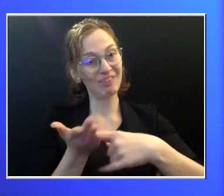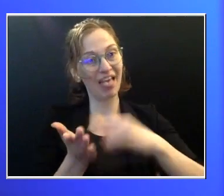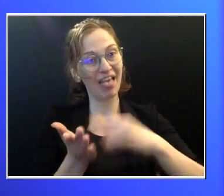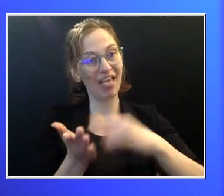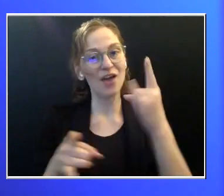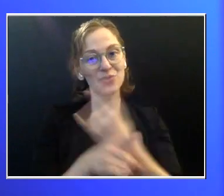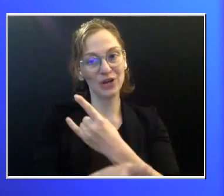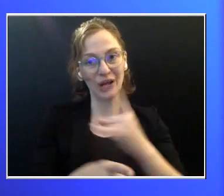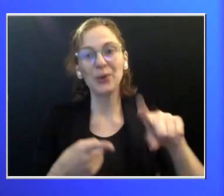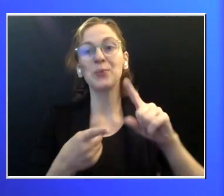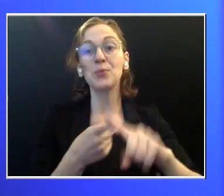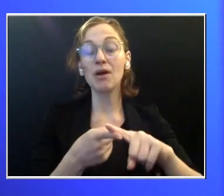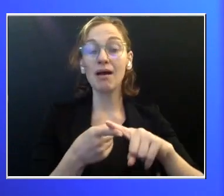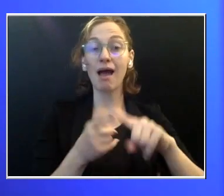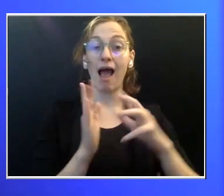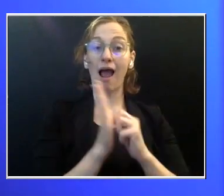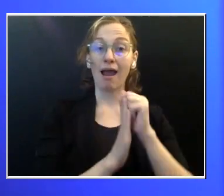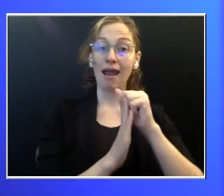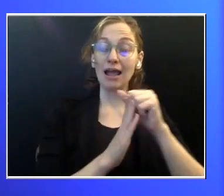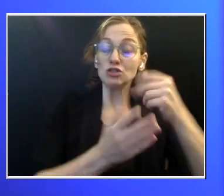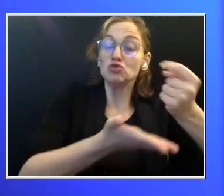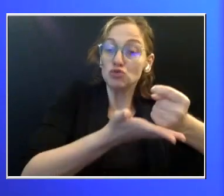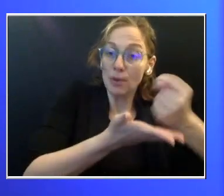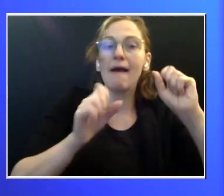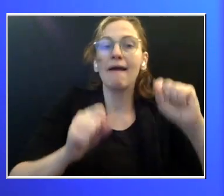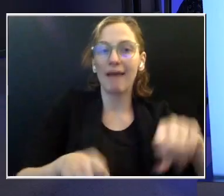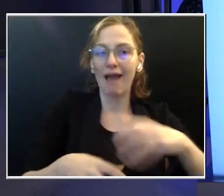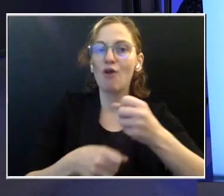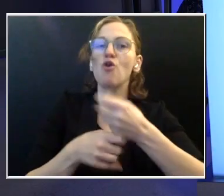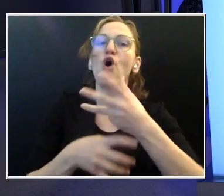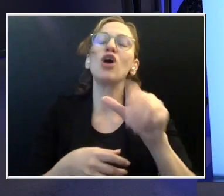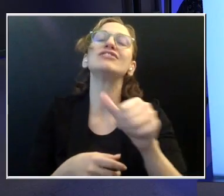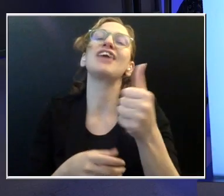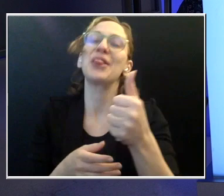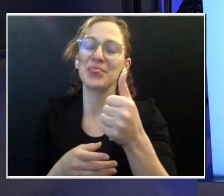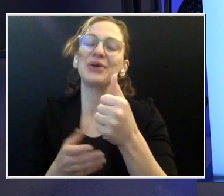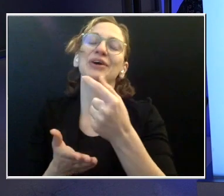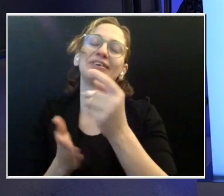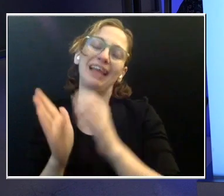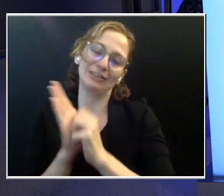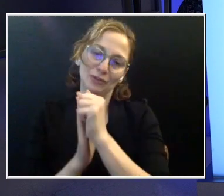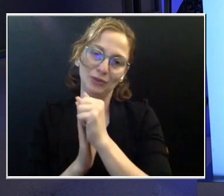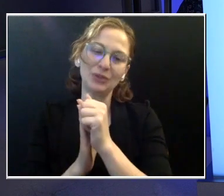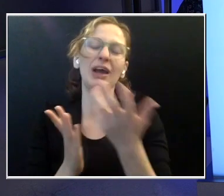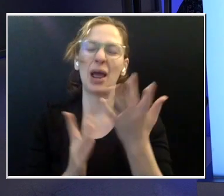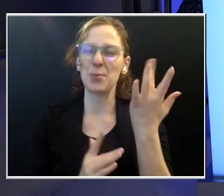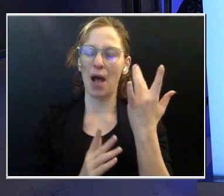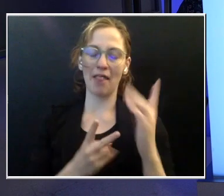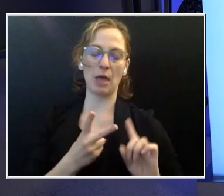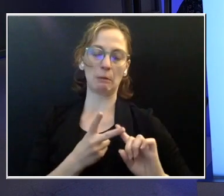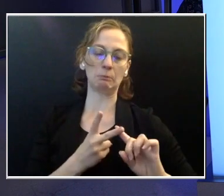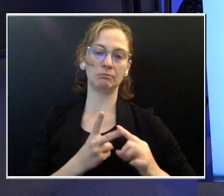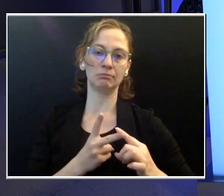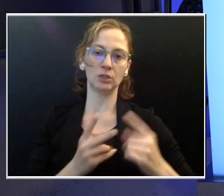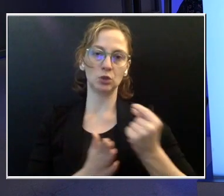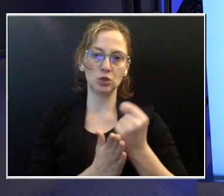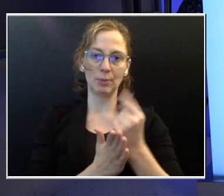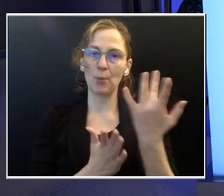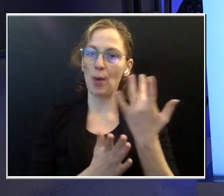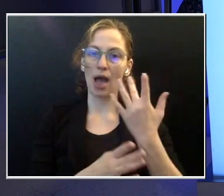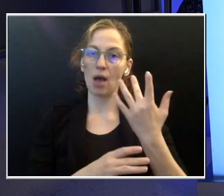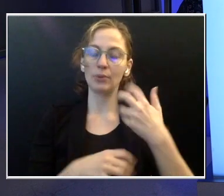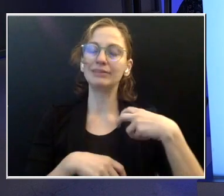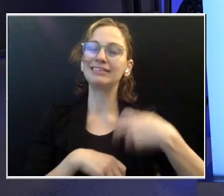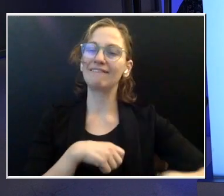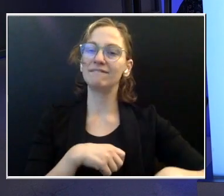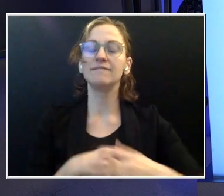round of treatments were particularly tough to deal with. Claudia Hubbard is here with us in studio, along with 2 of her doctors here at the University of